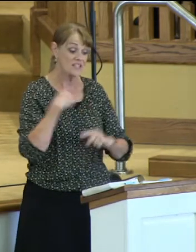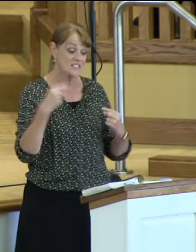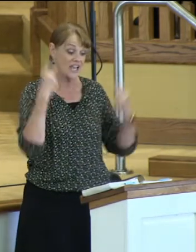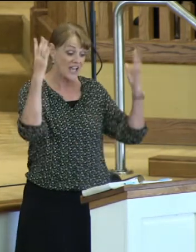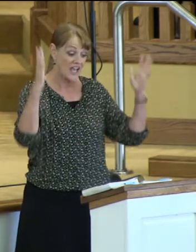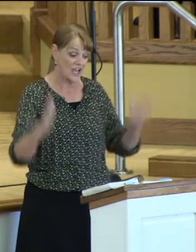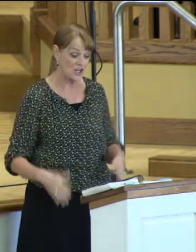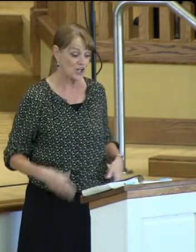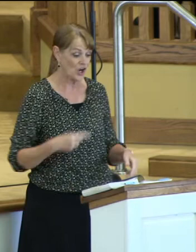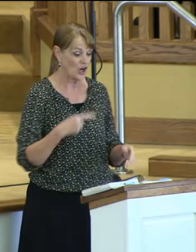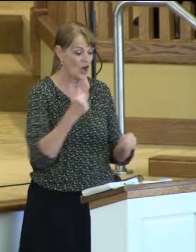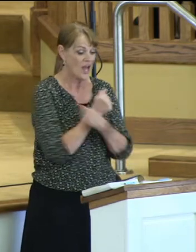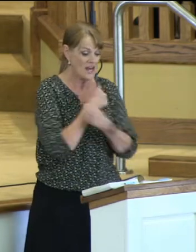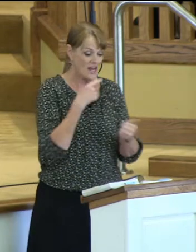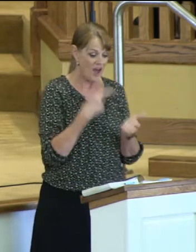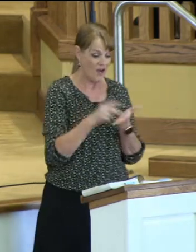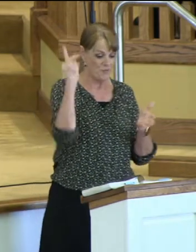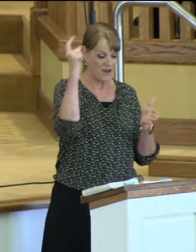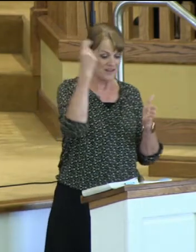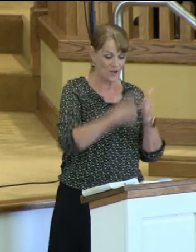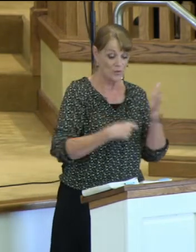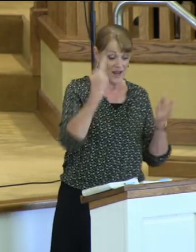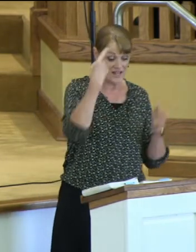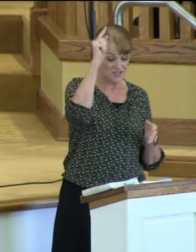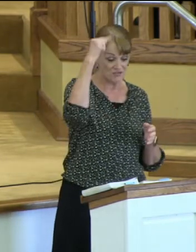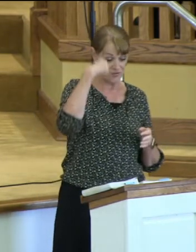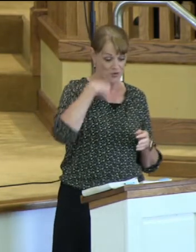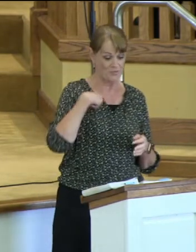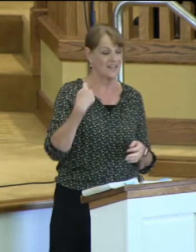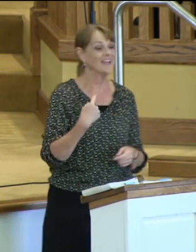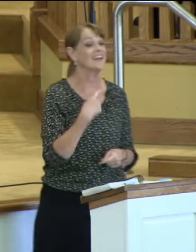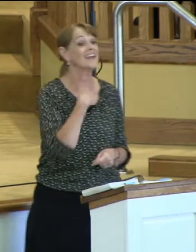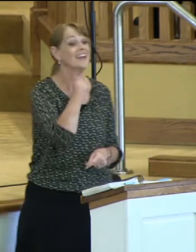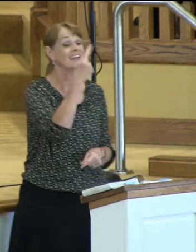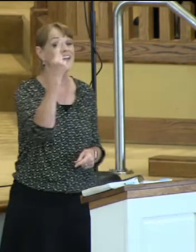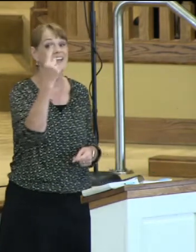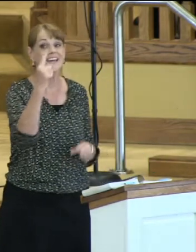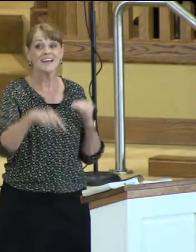a sinner paid the ransom for me.